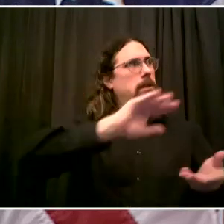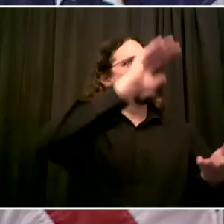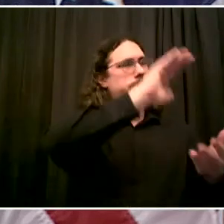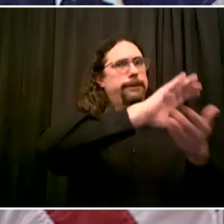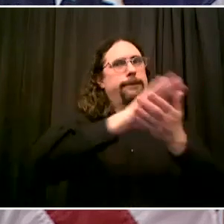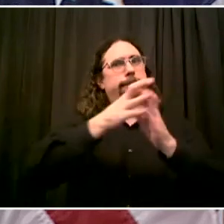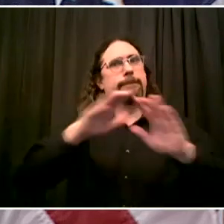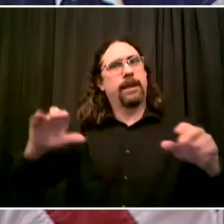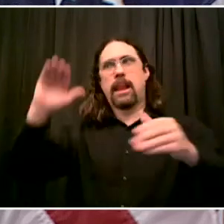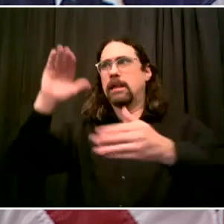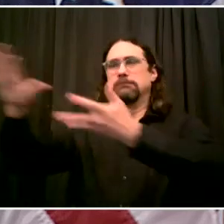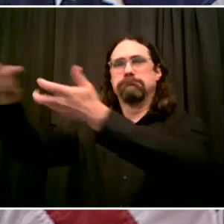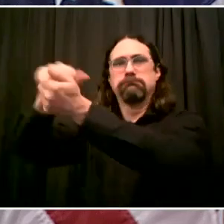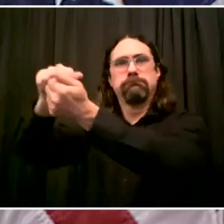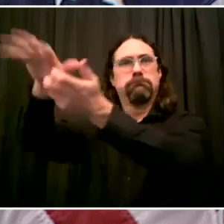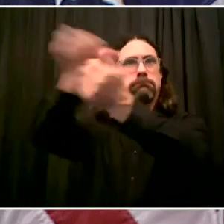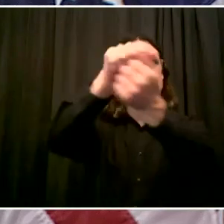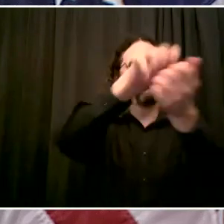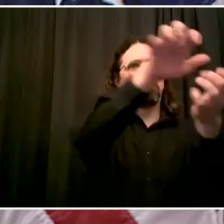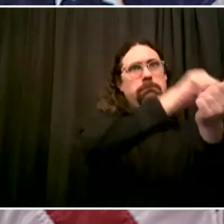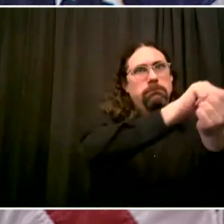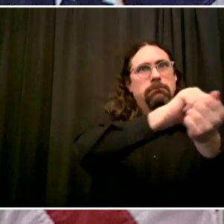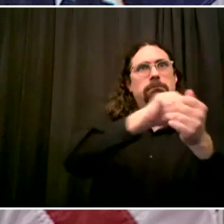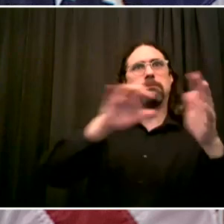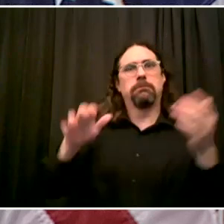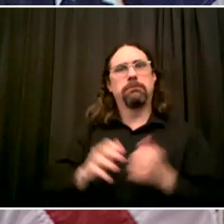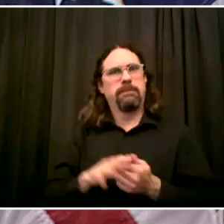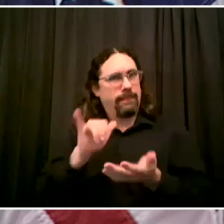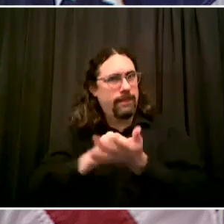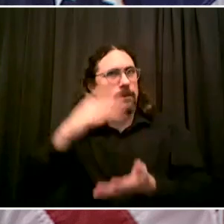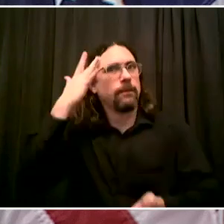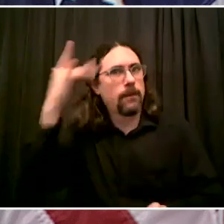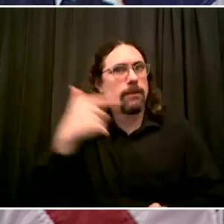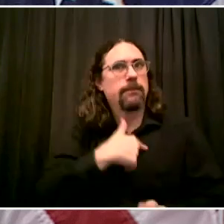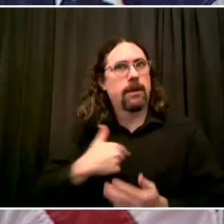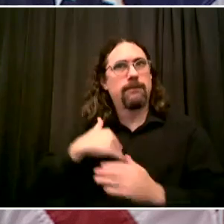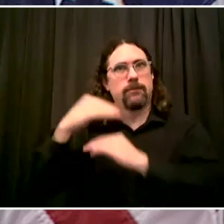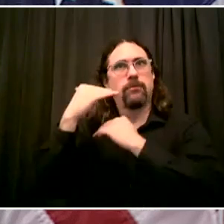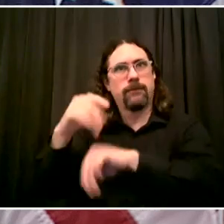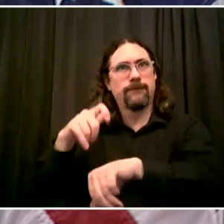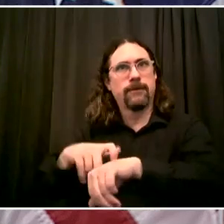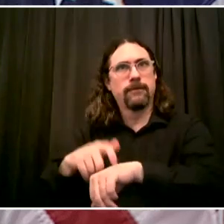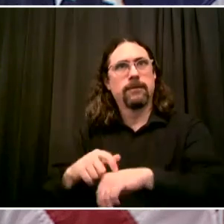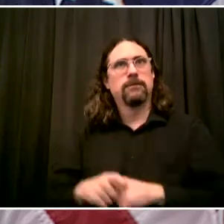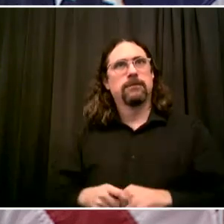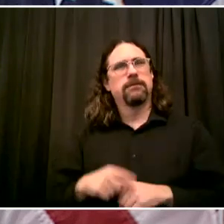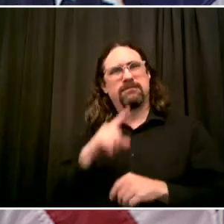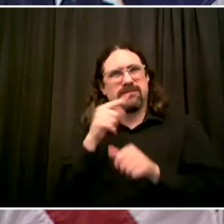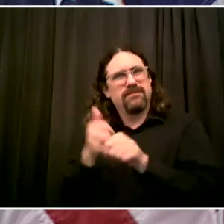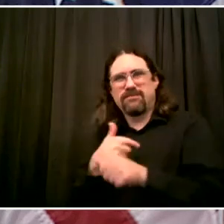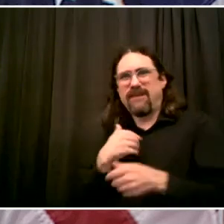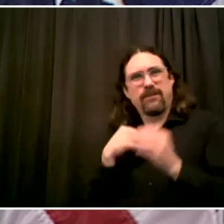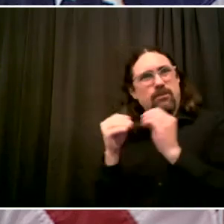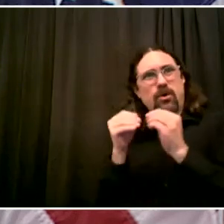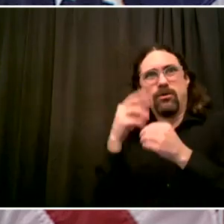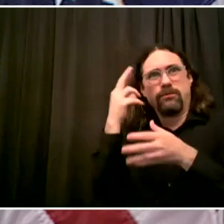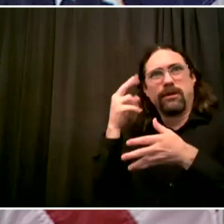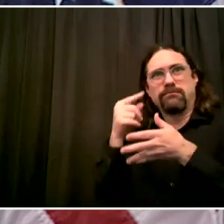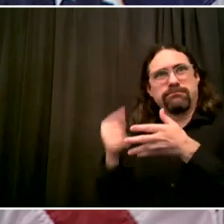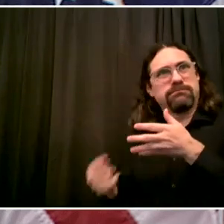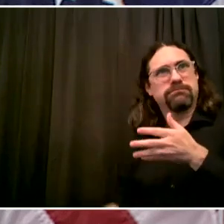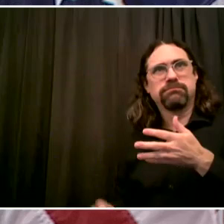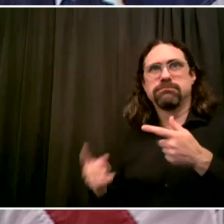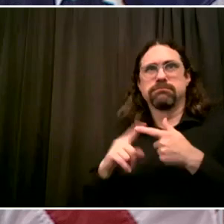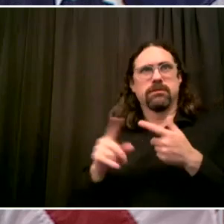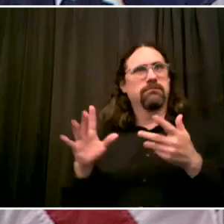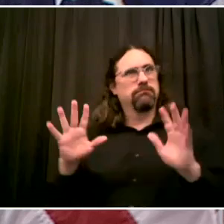did the curfew. The last 3 nights, I think, have shown obviously very marked improvement compared to those 2